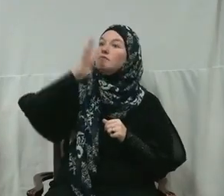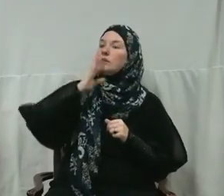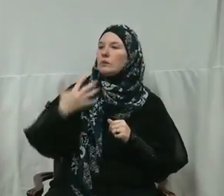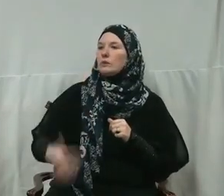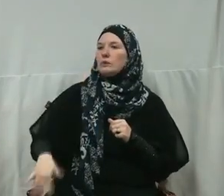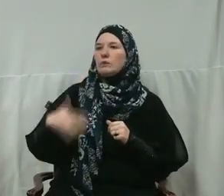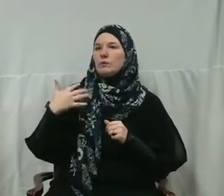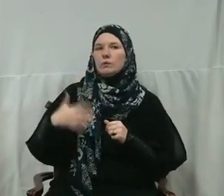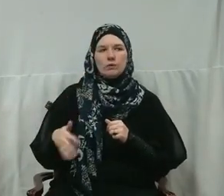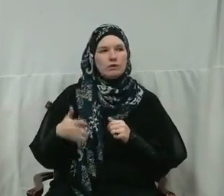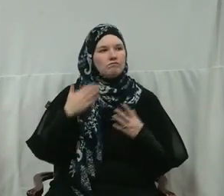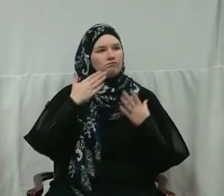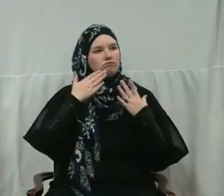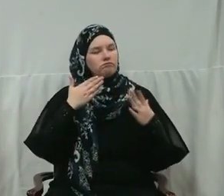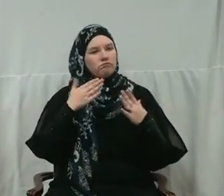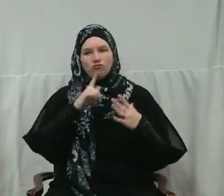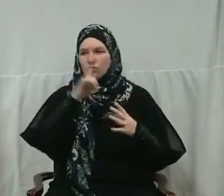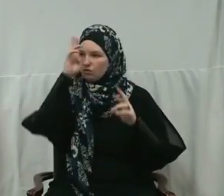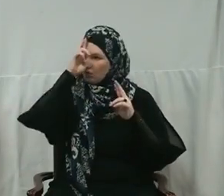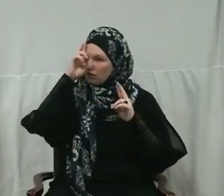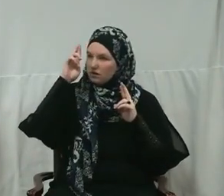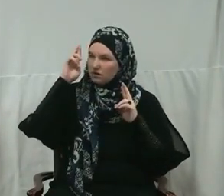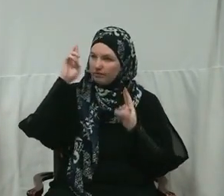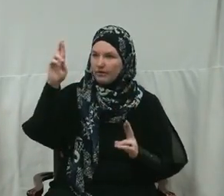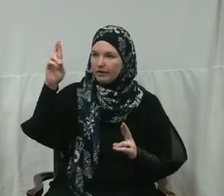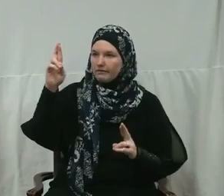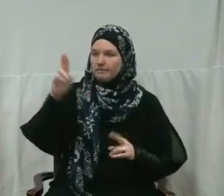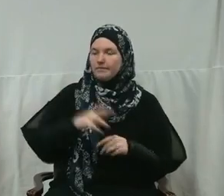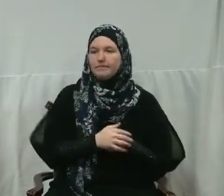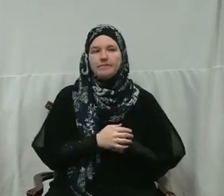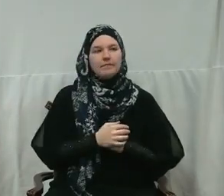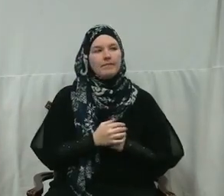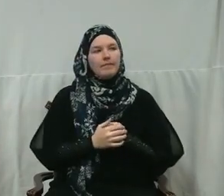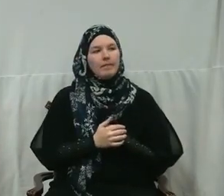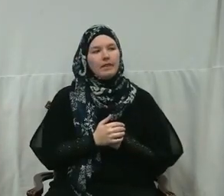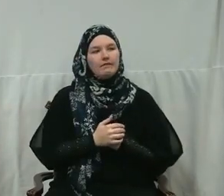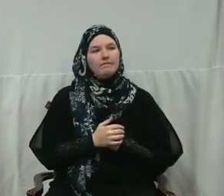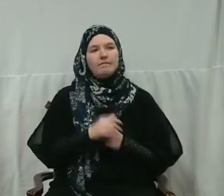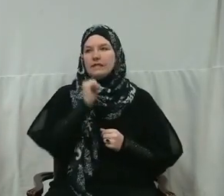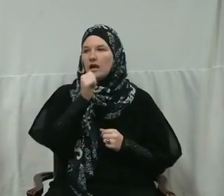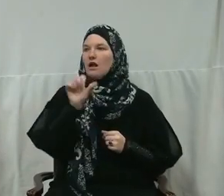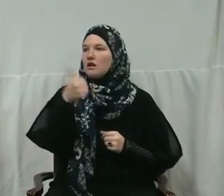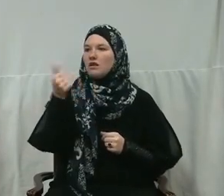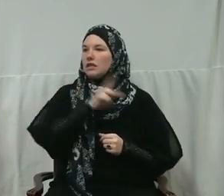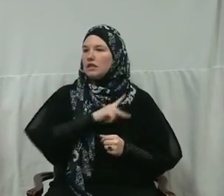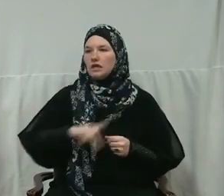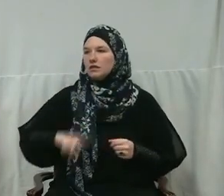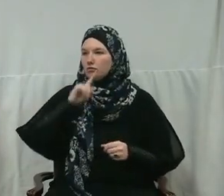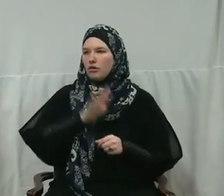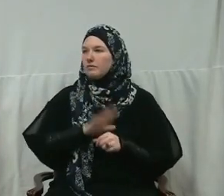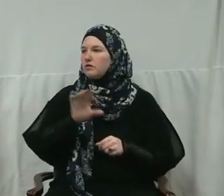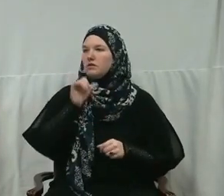it the appreciation of the source. This is not another king's promise. This is not another